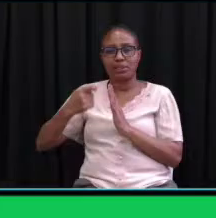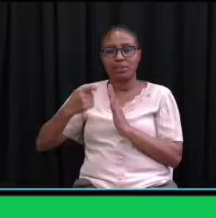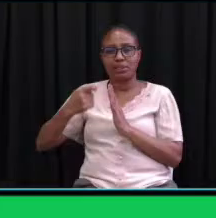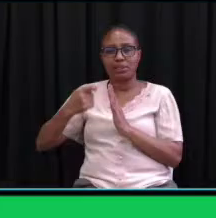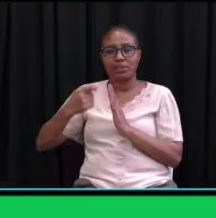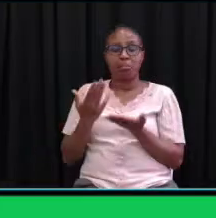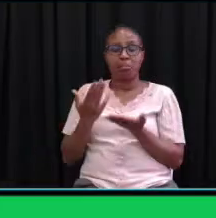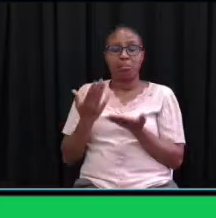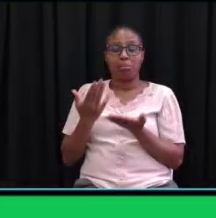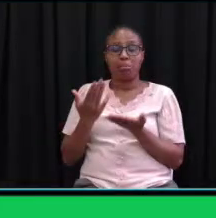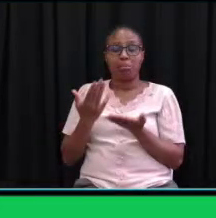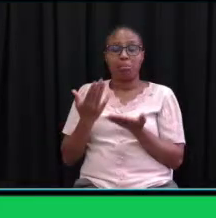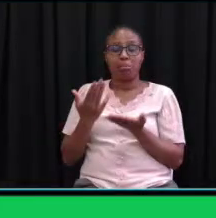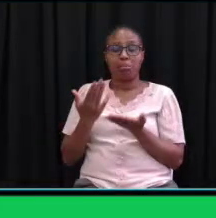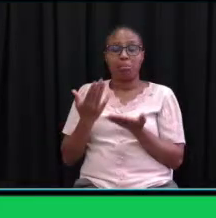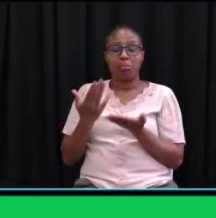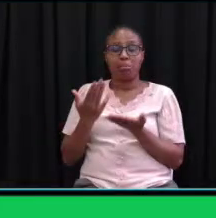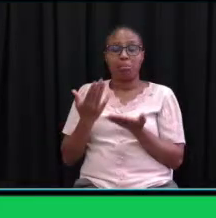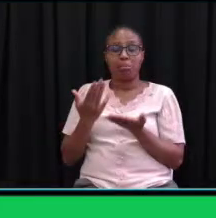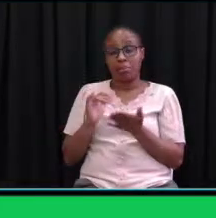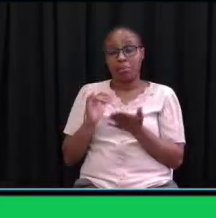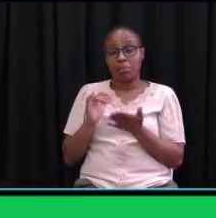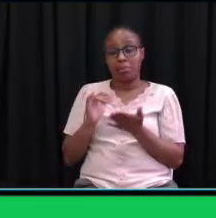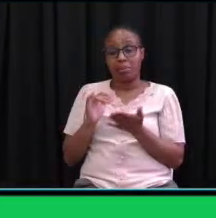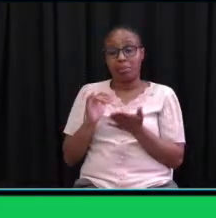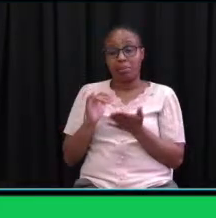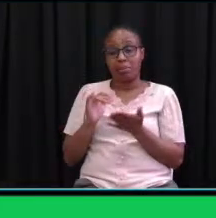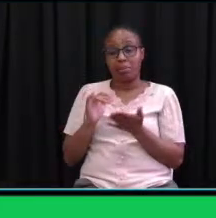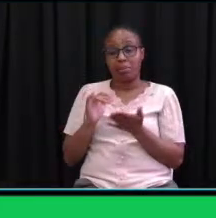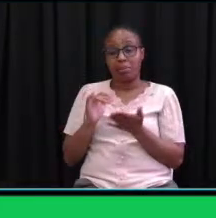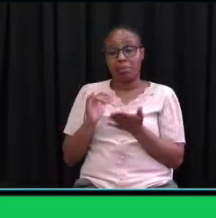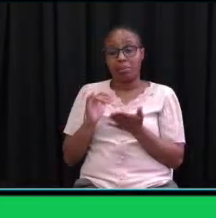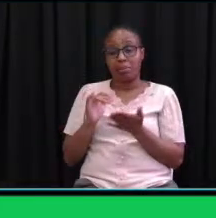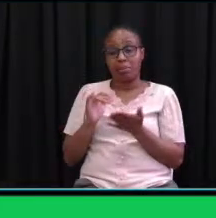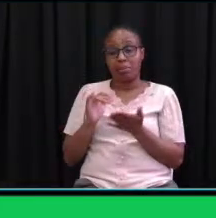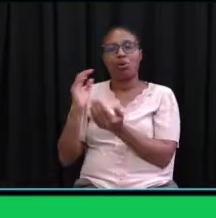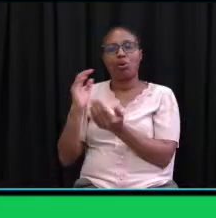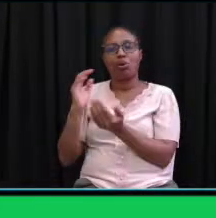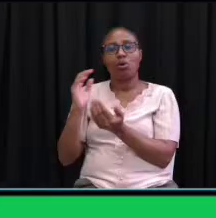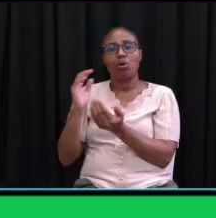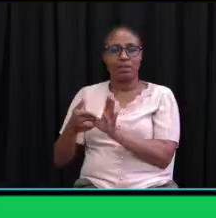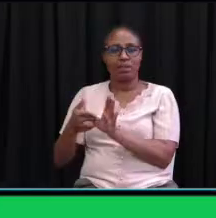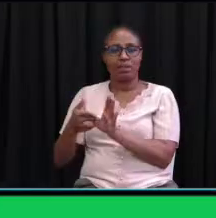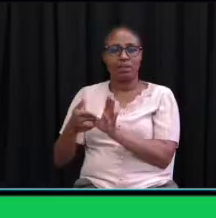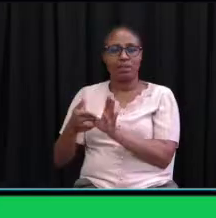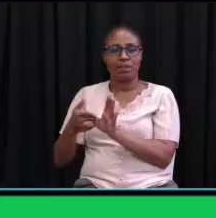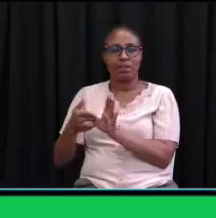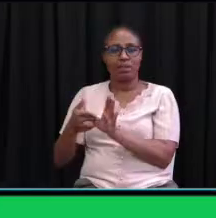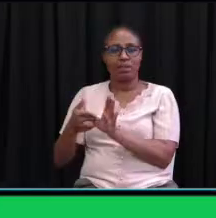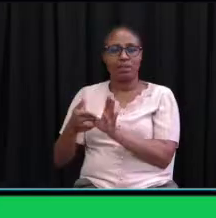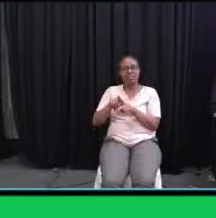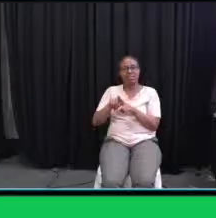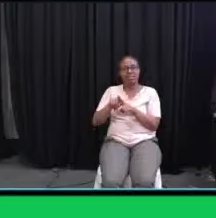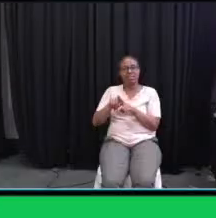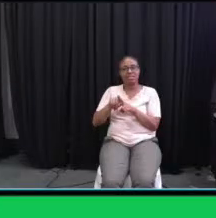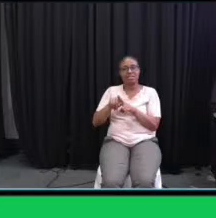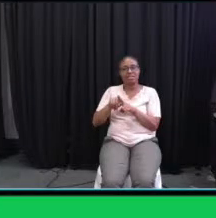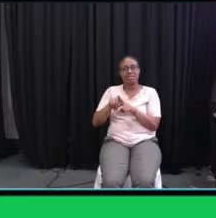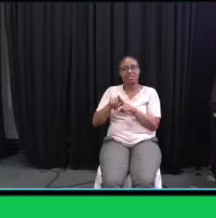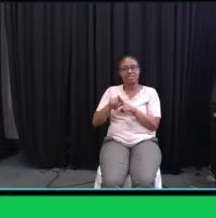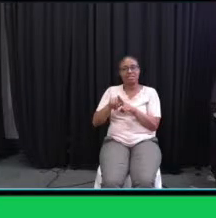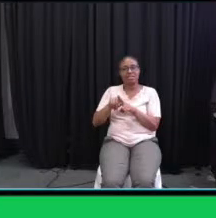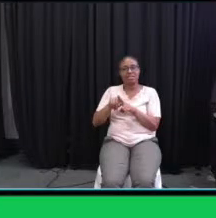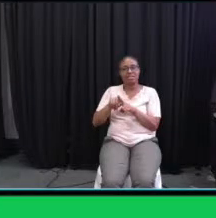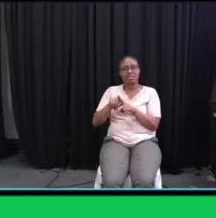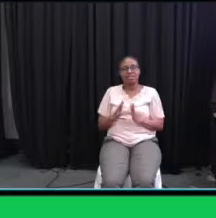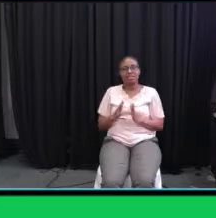I don't know whether he's qualified or whether he's ready for, but he was going to be only one in Kenya. Because